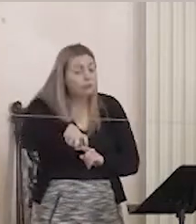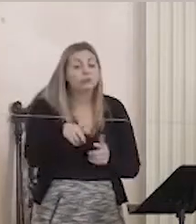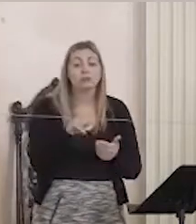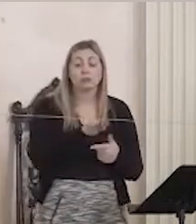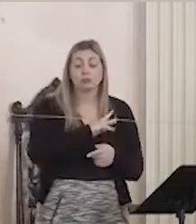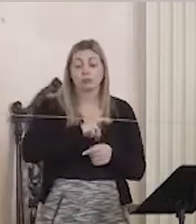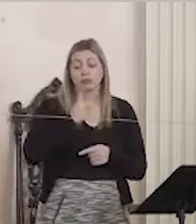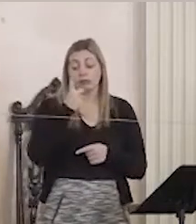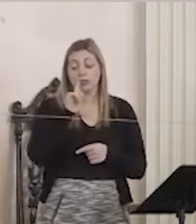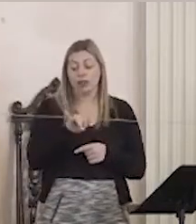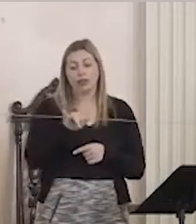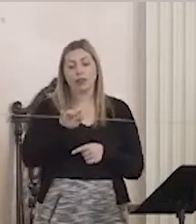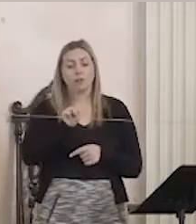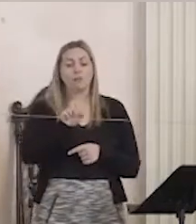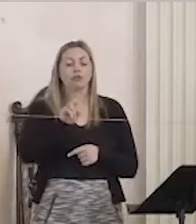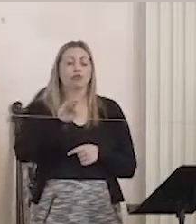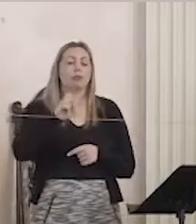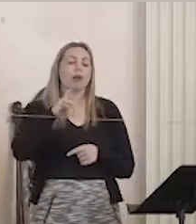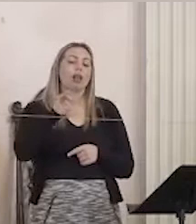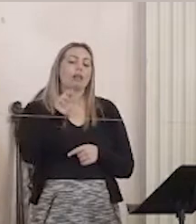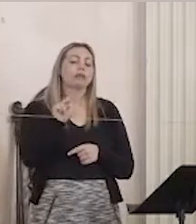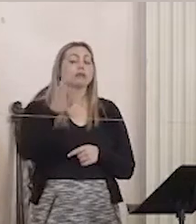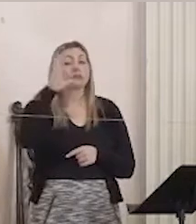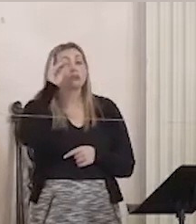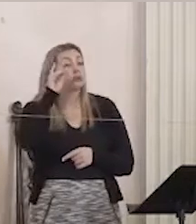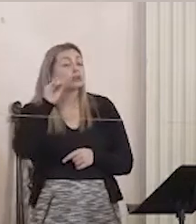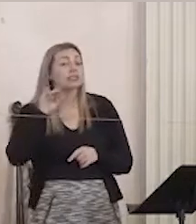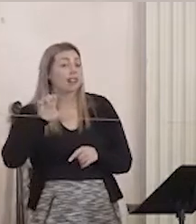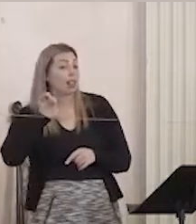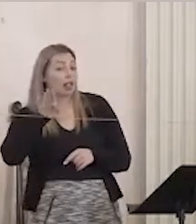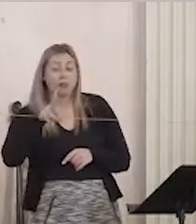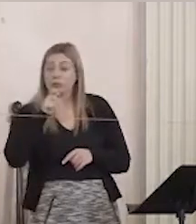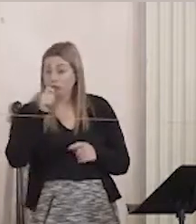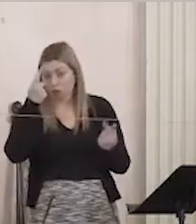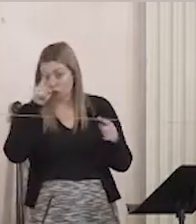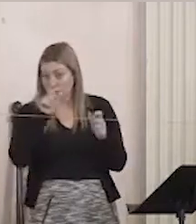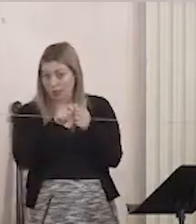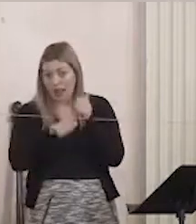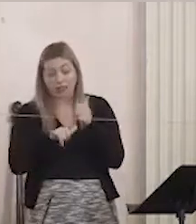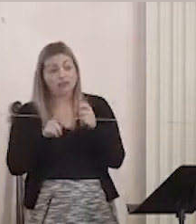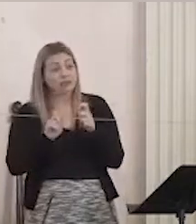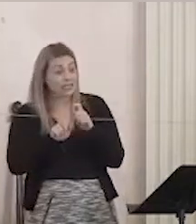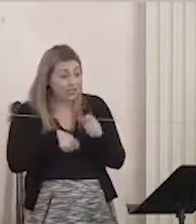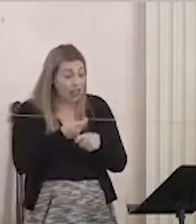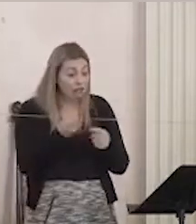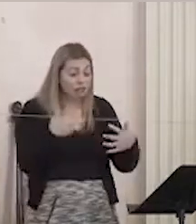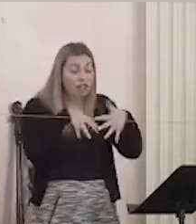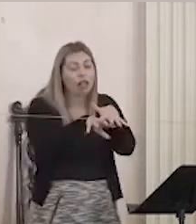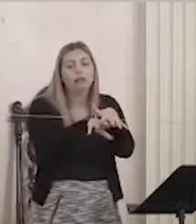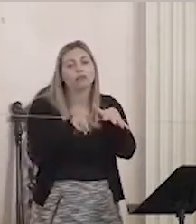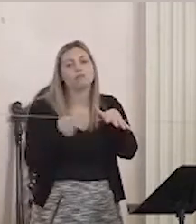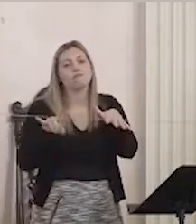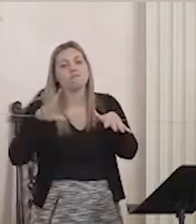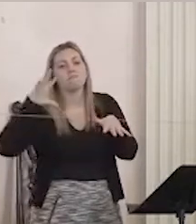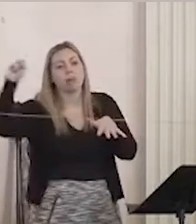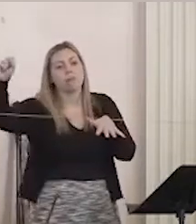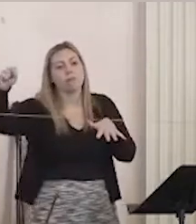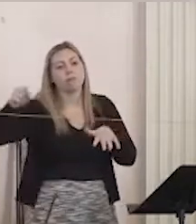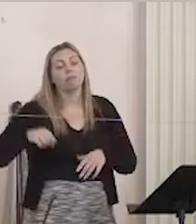the Metropolitan Boys Club did not agree with him on that. And rather than integrate, they